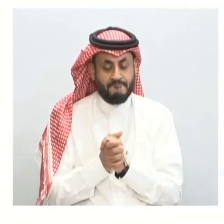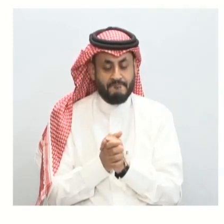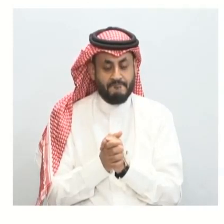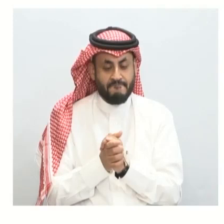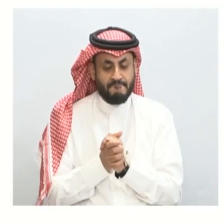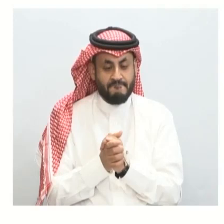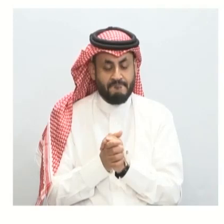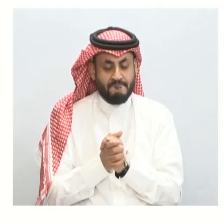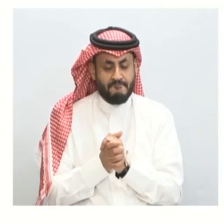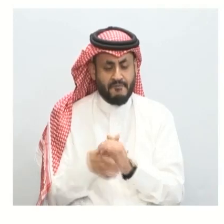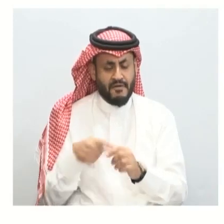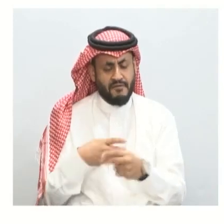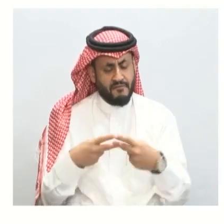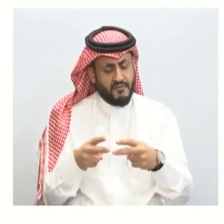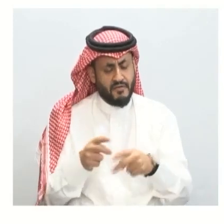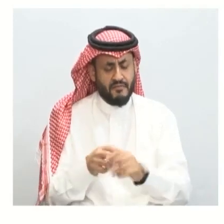Okay, you have your time just to read.